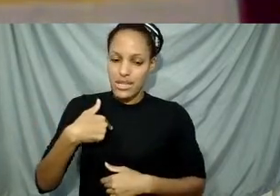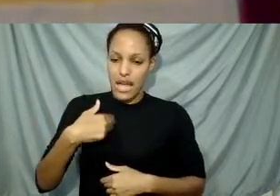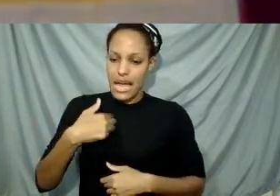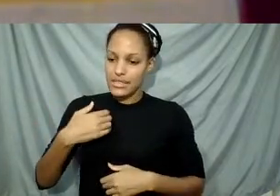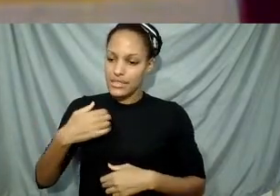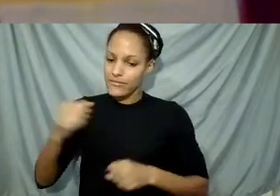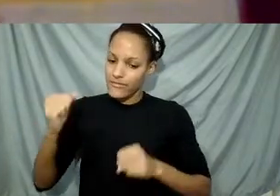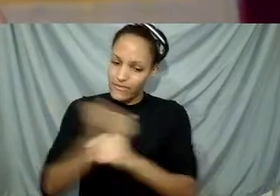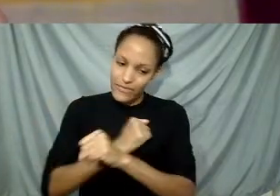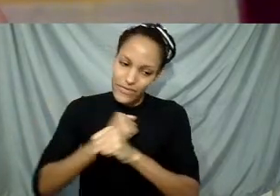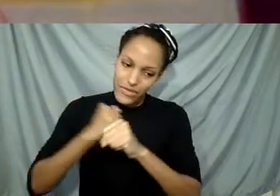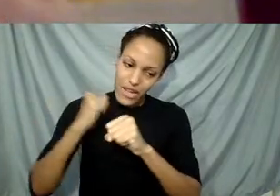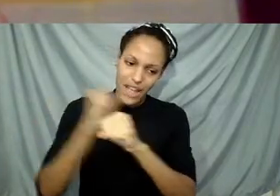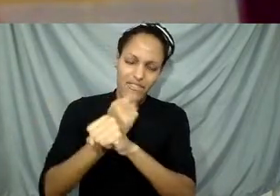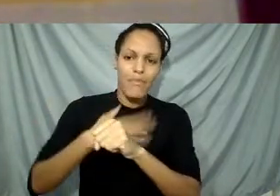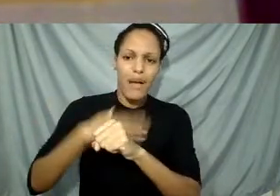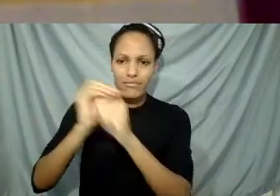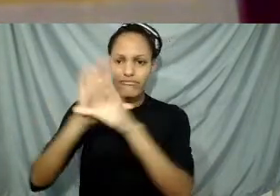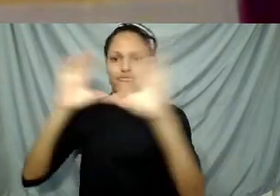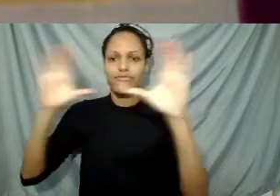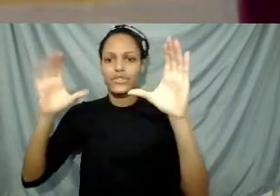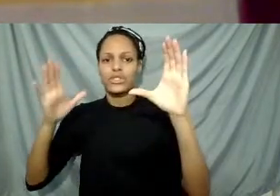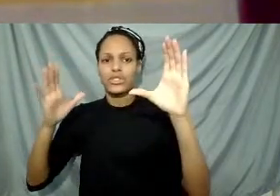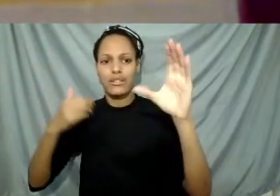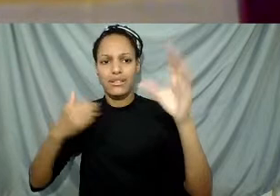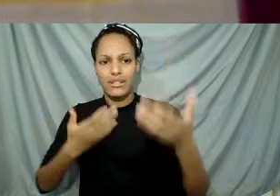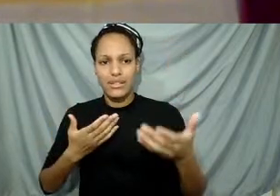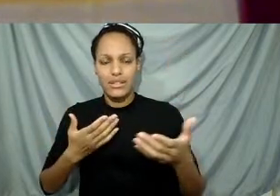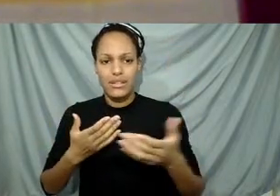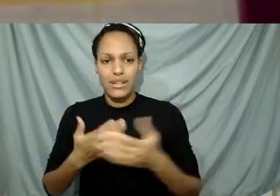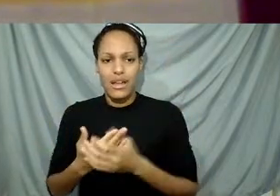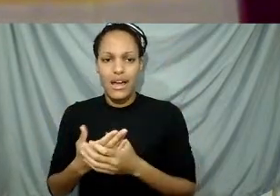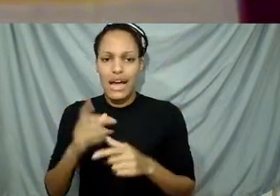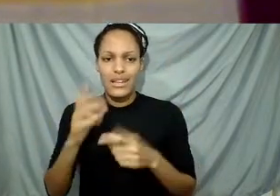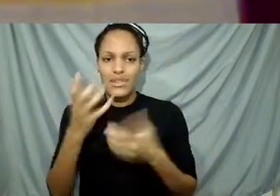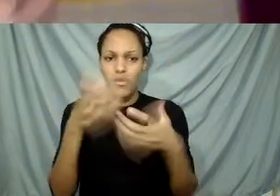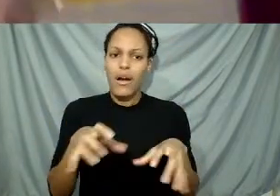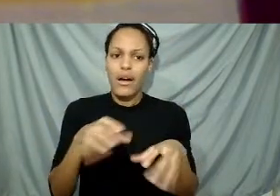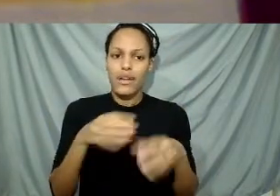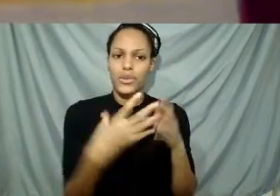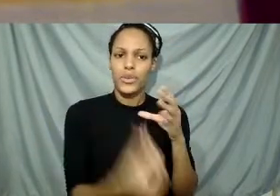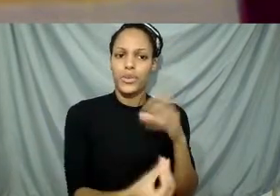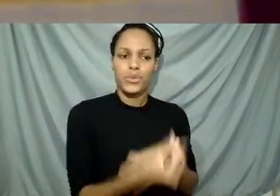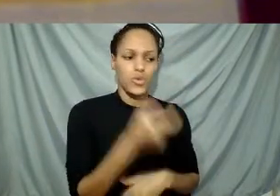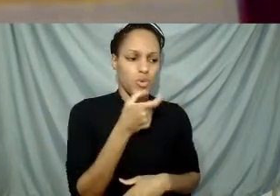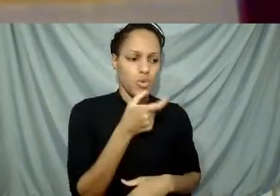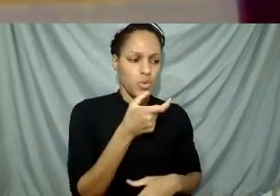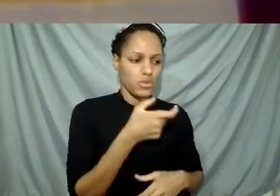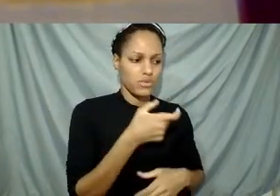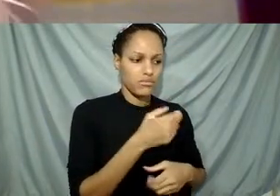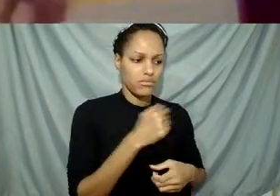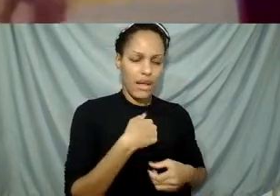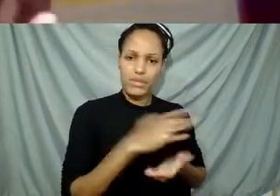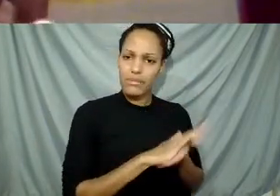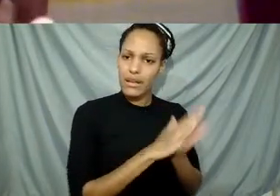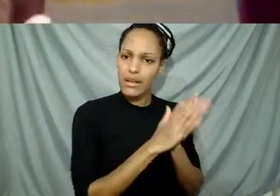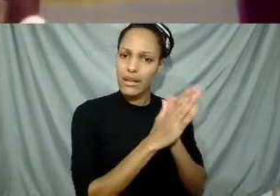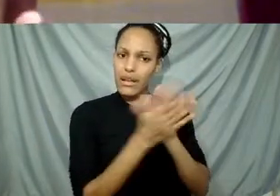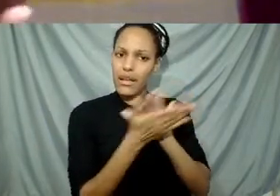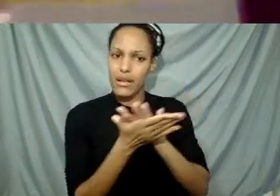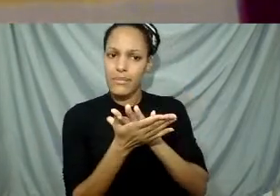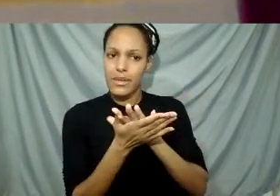had to fight to make sure I didn't lose who I was, because I had grown up. When you immigrate to America, you learn to segregate